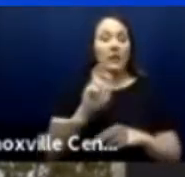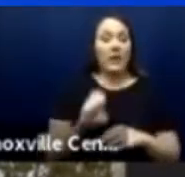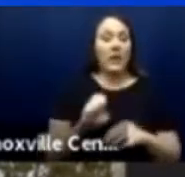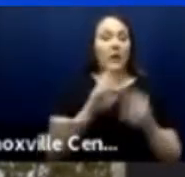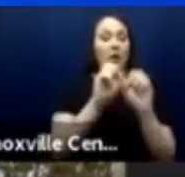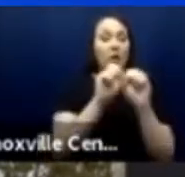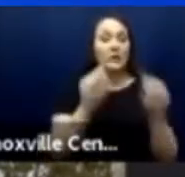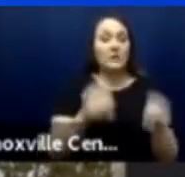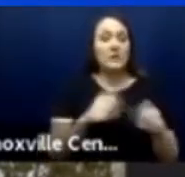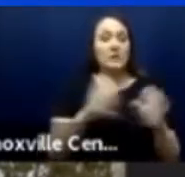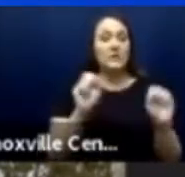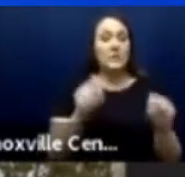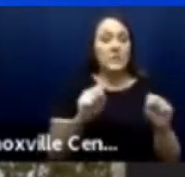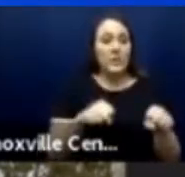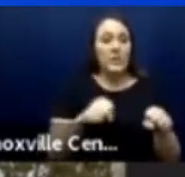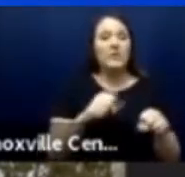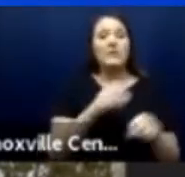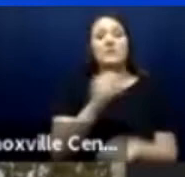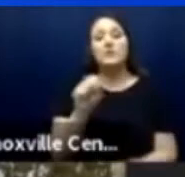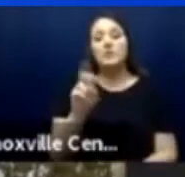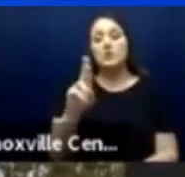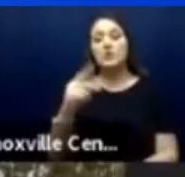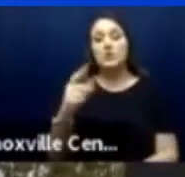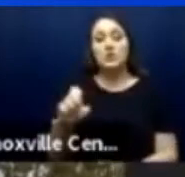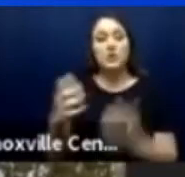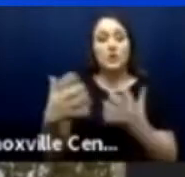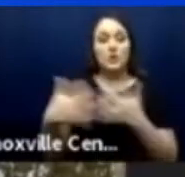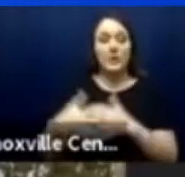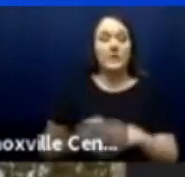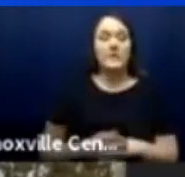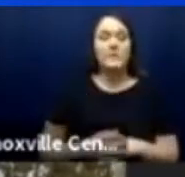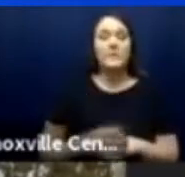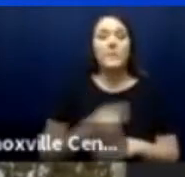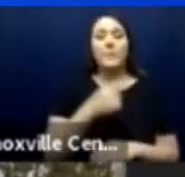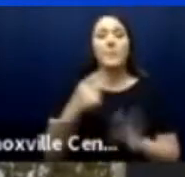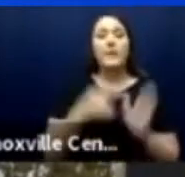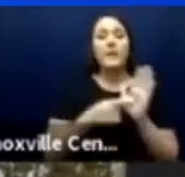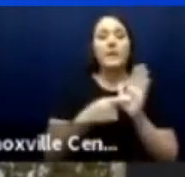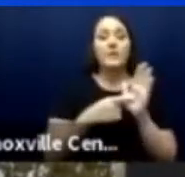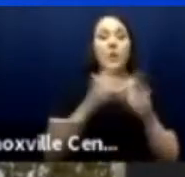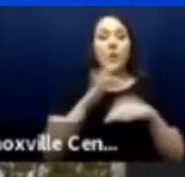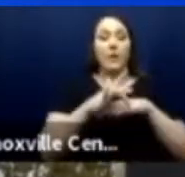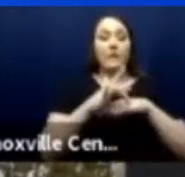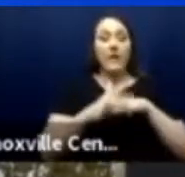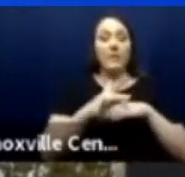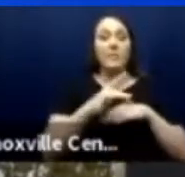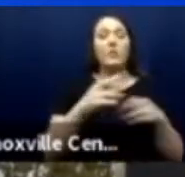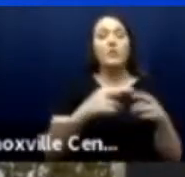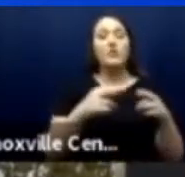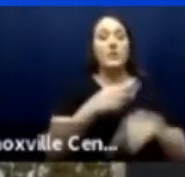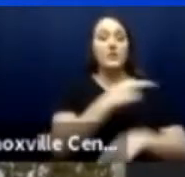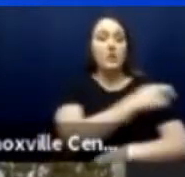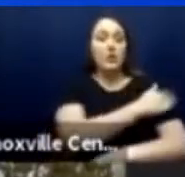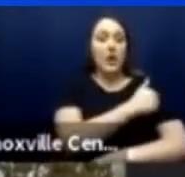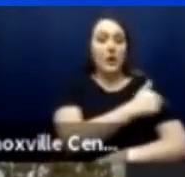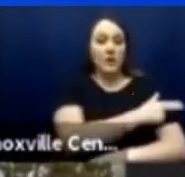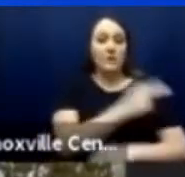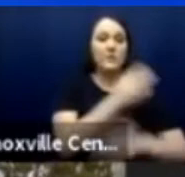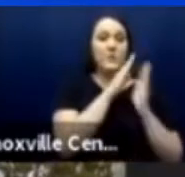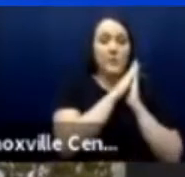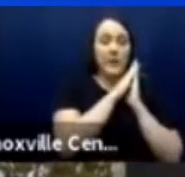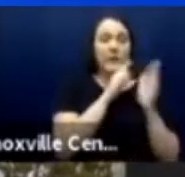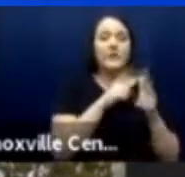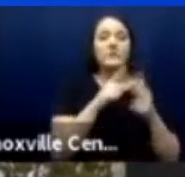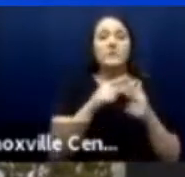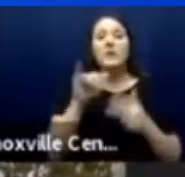and forecasted surge capacity. These graphs show the availability of regional hospital beds,